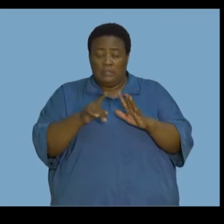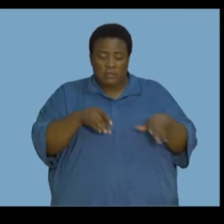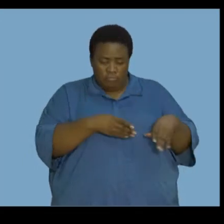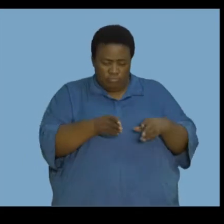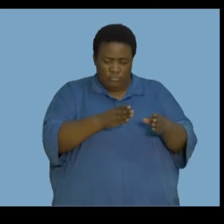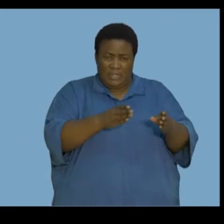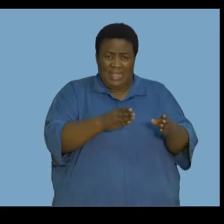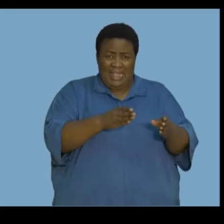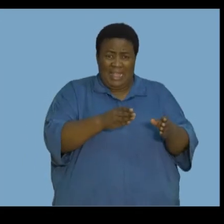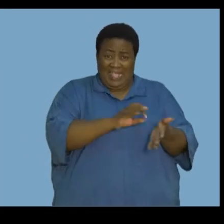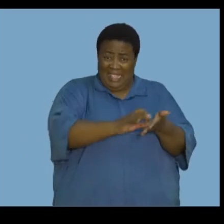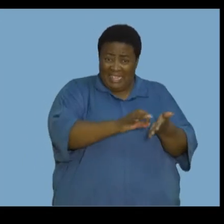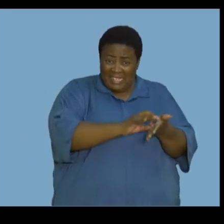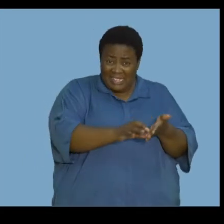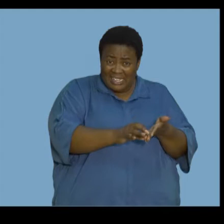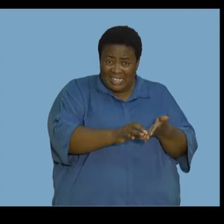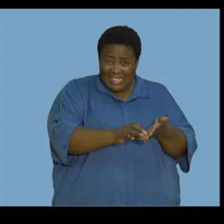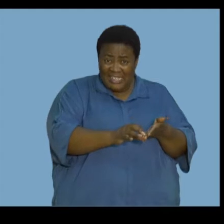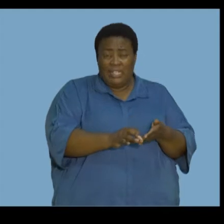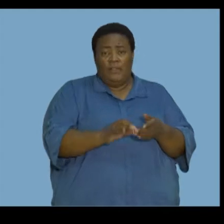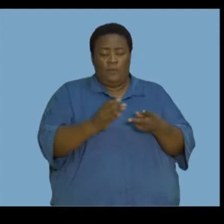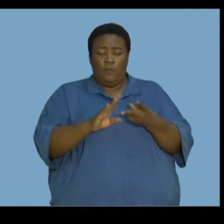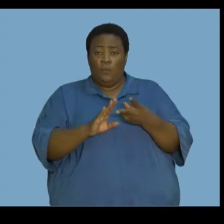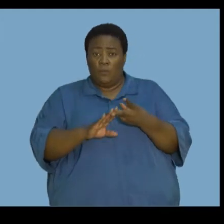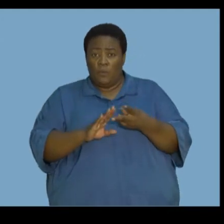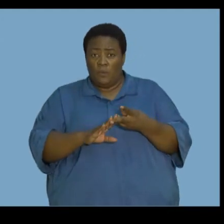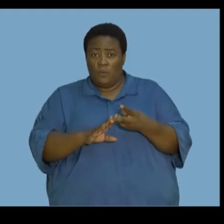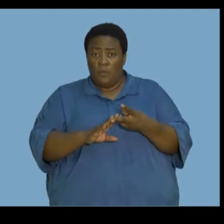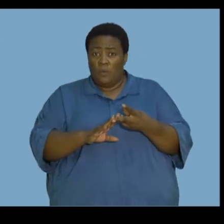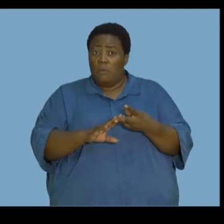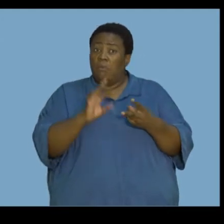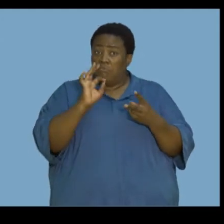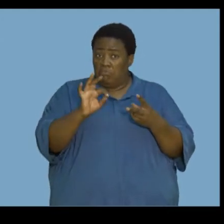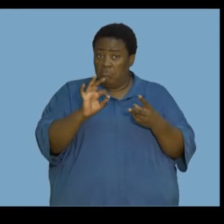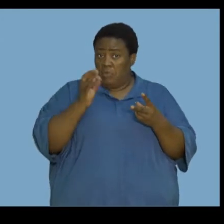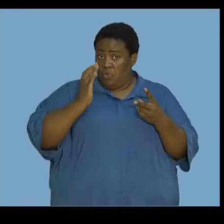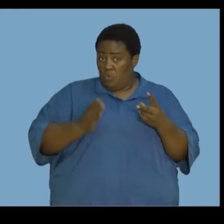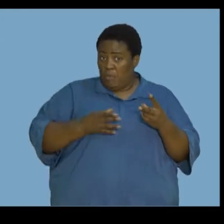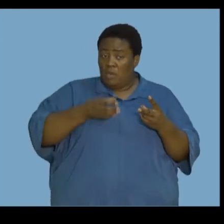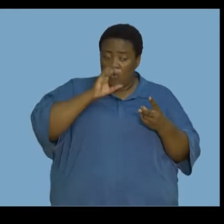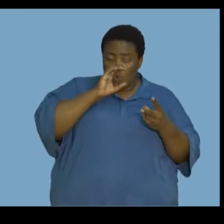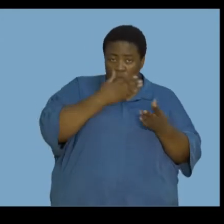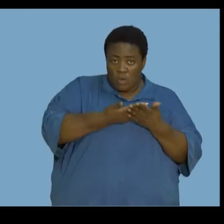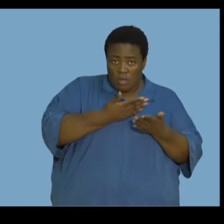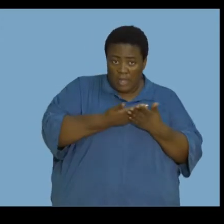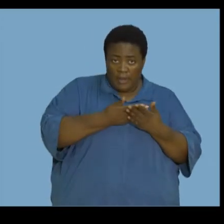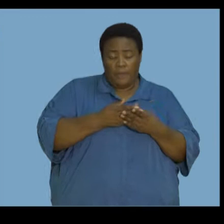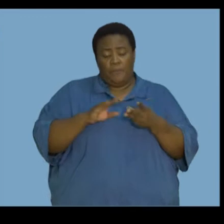clean and contains no pollutants; B, suitable for human consumption down the